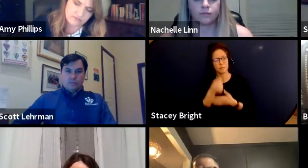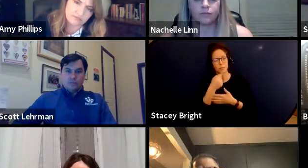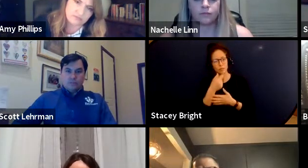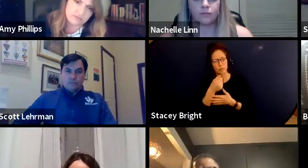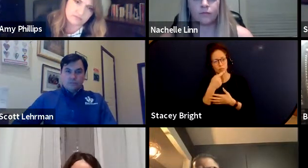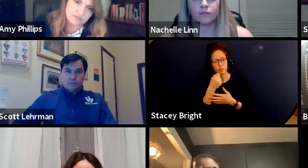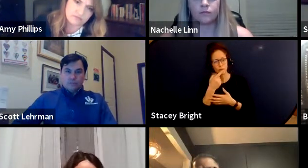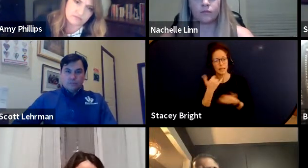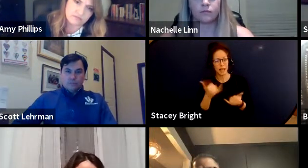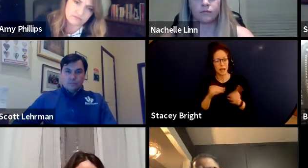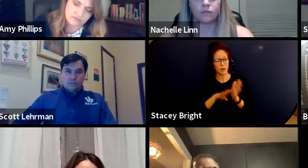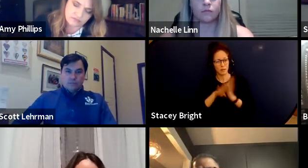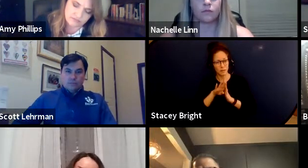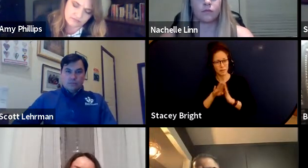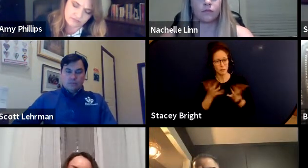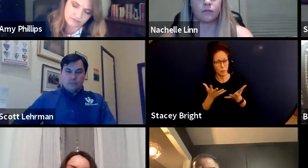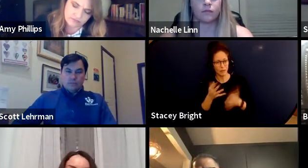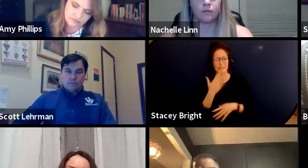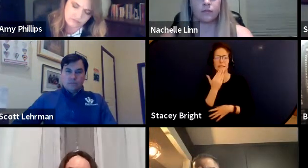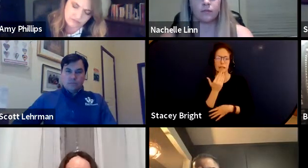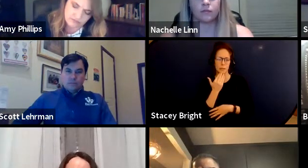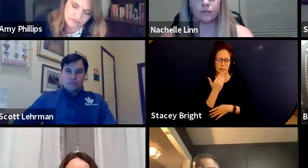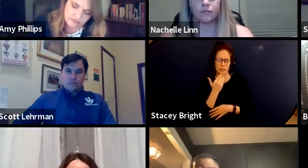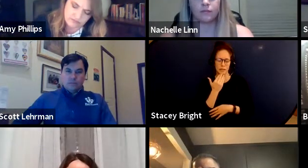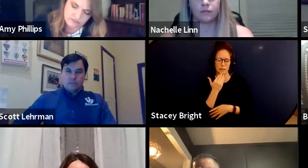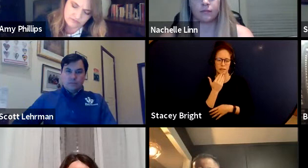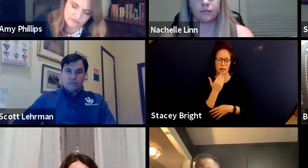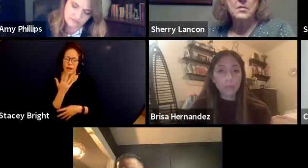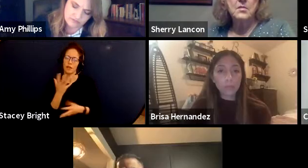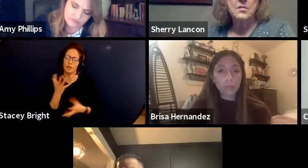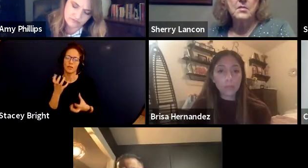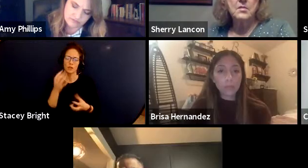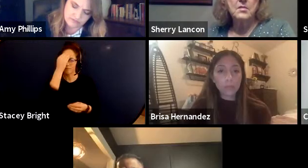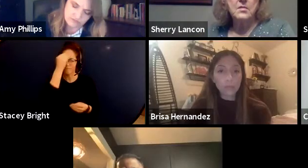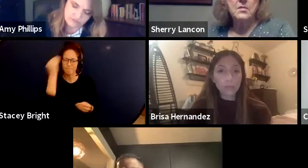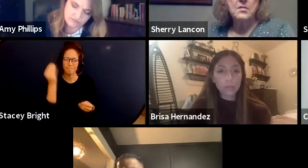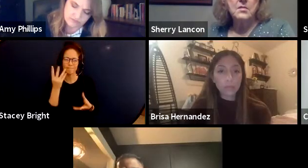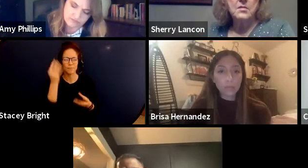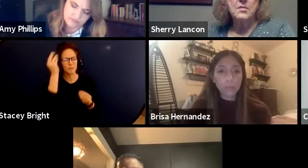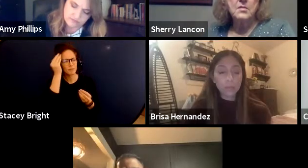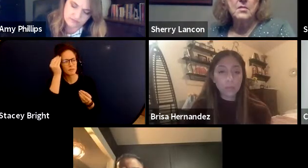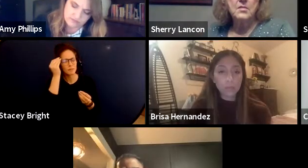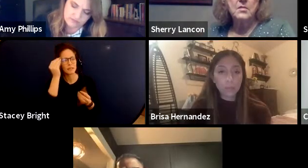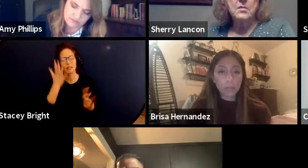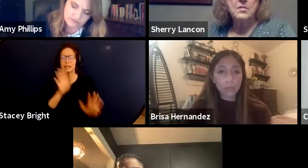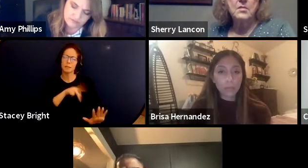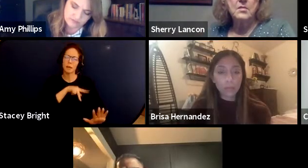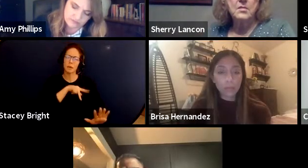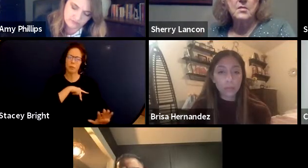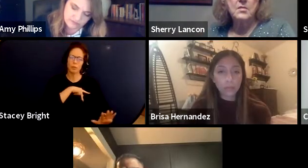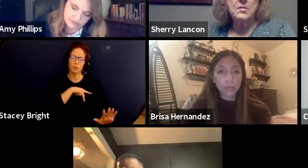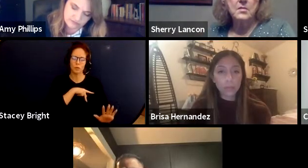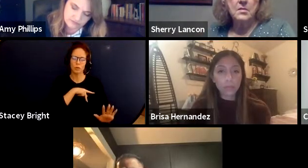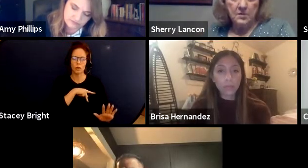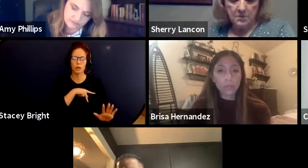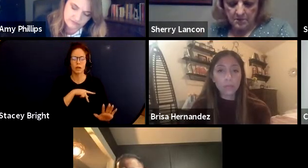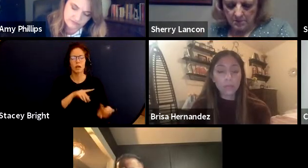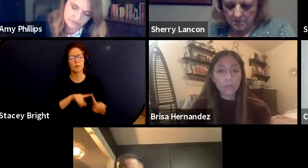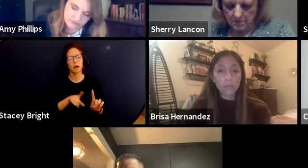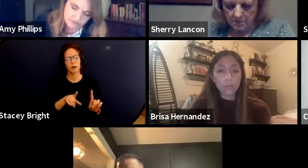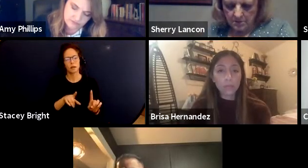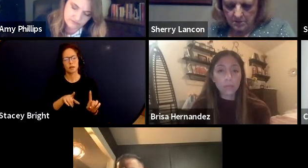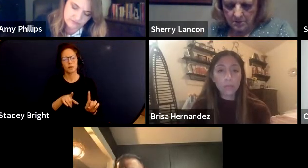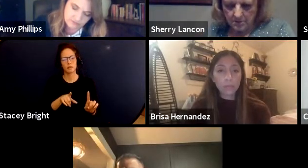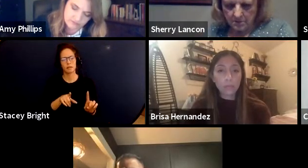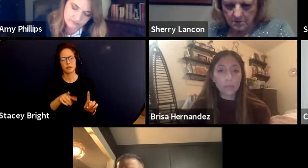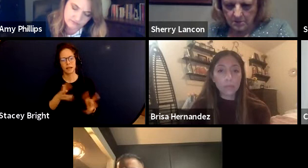have also developed diabetes. So I just wanted to make a few thoughts. That's my personal, but I just wanted to